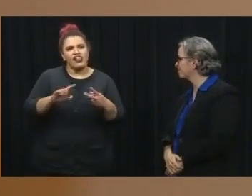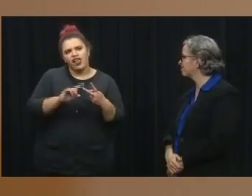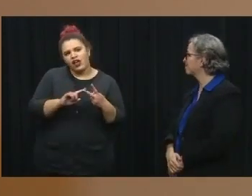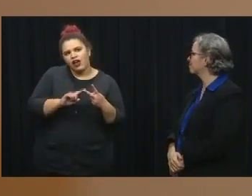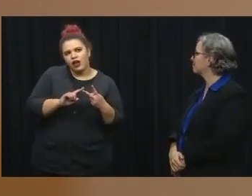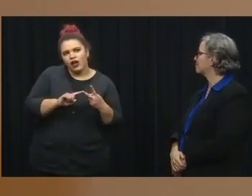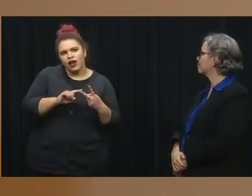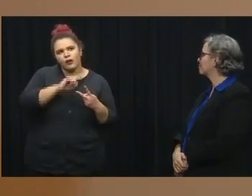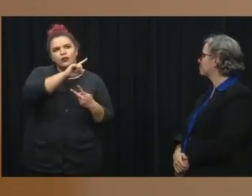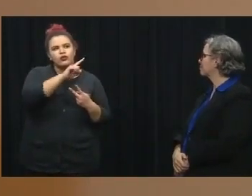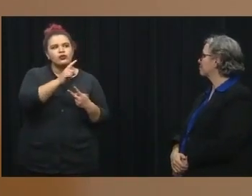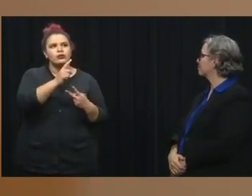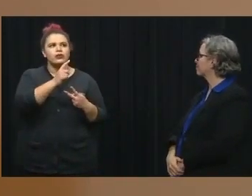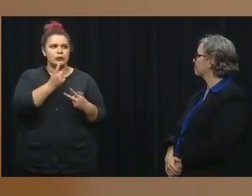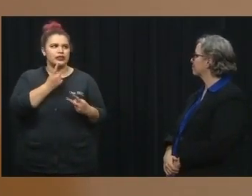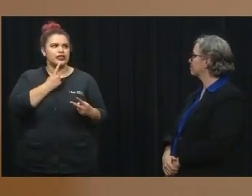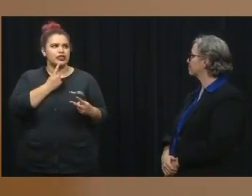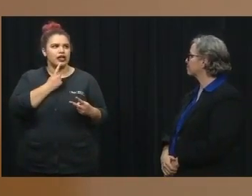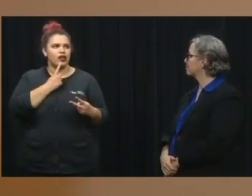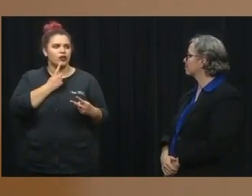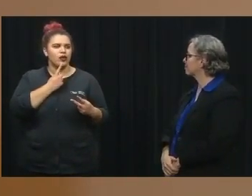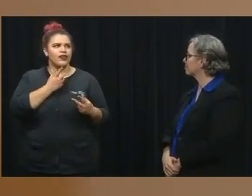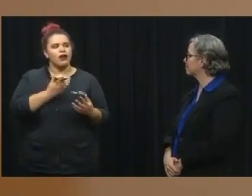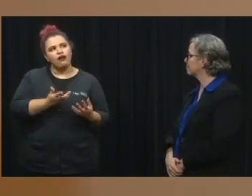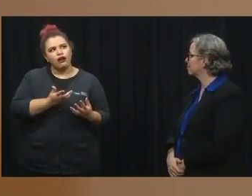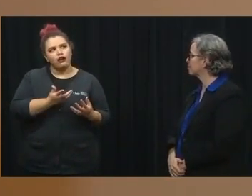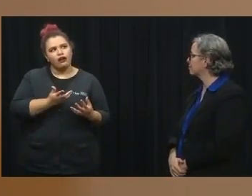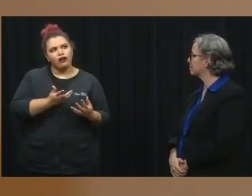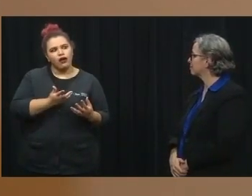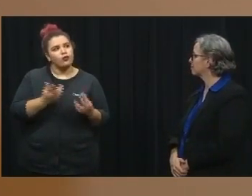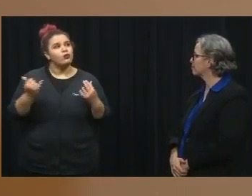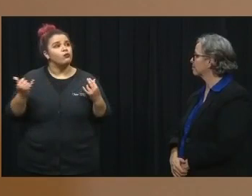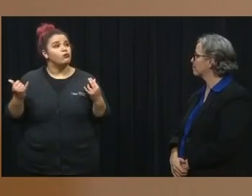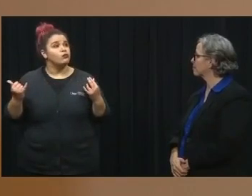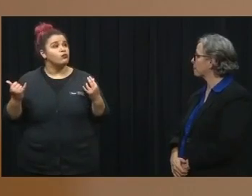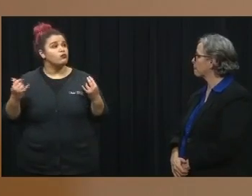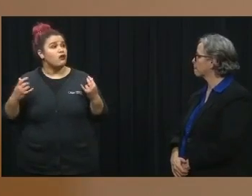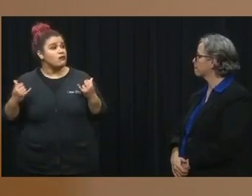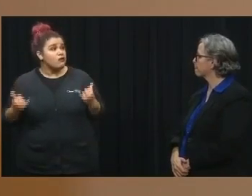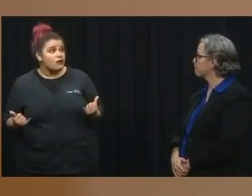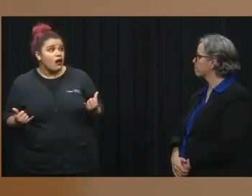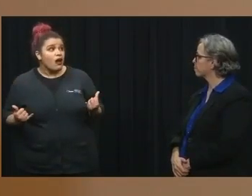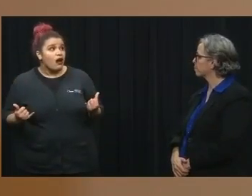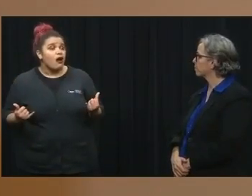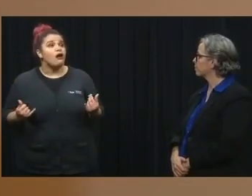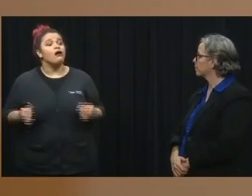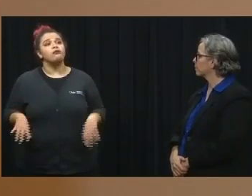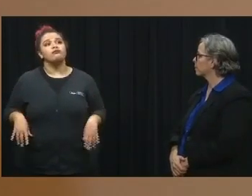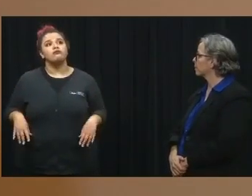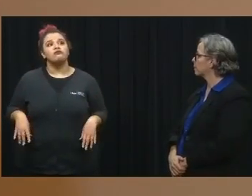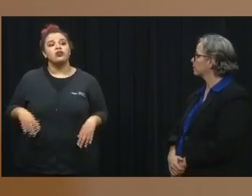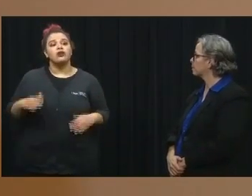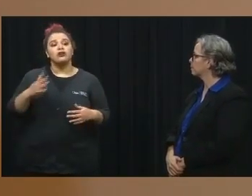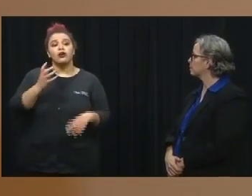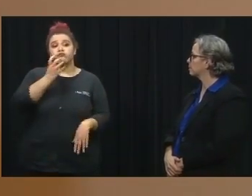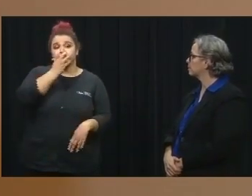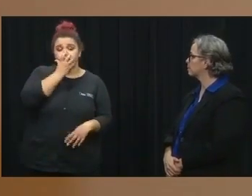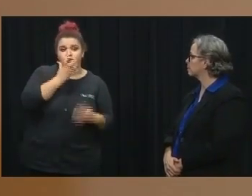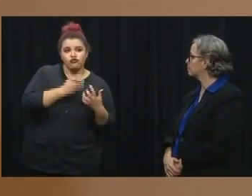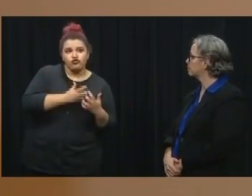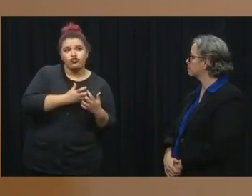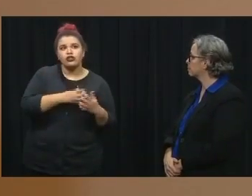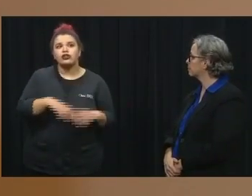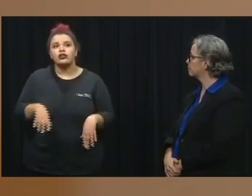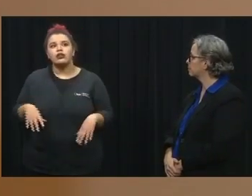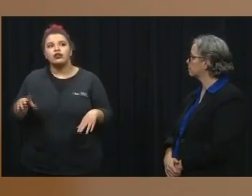that there are quite a few medical advancements being made, 2 people to a ventilator. Do you foresee that this